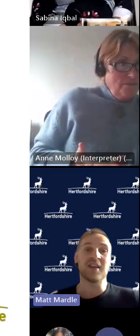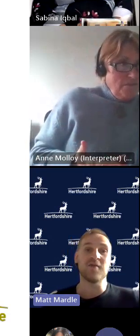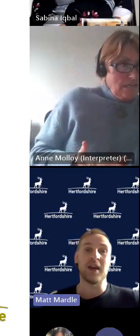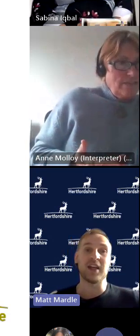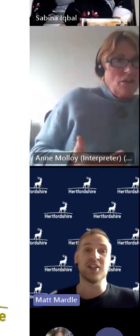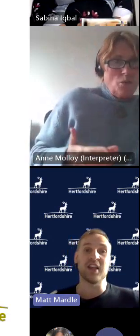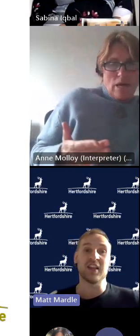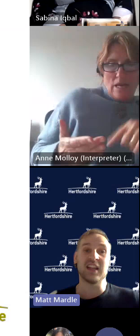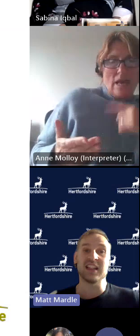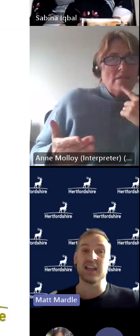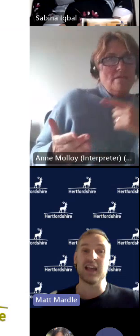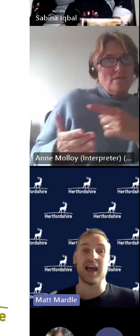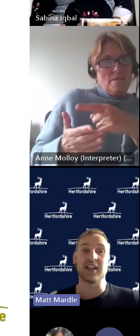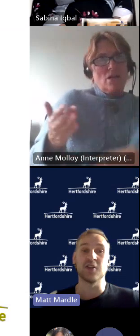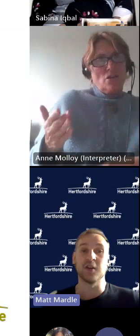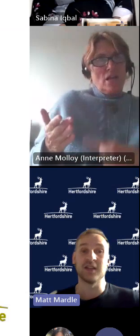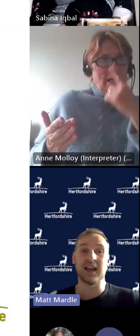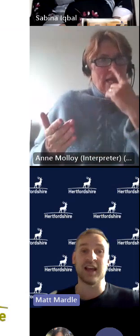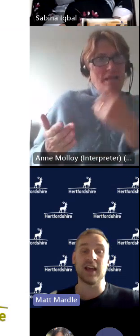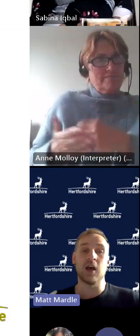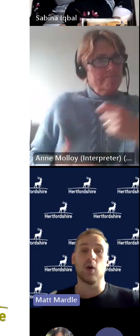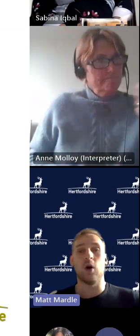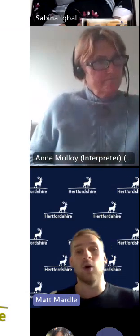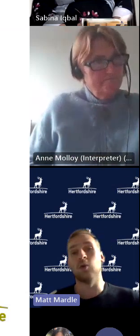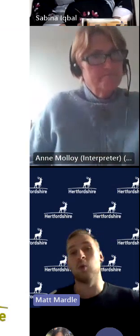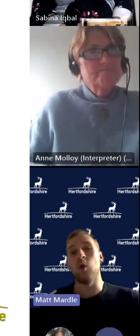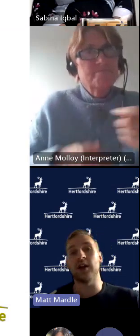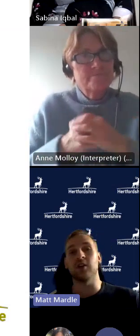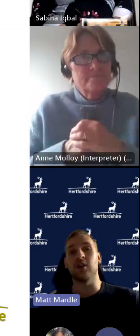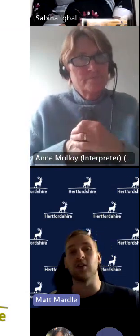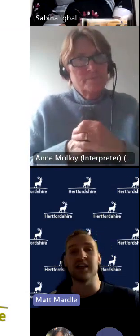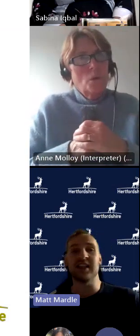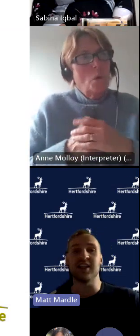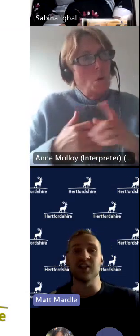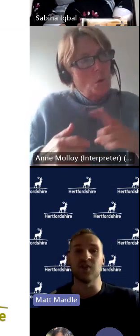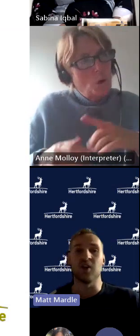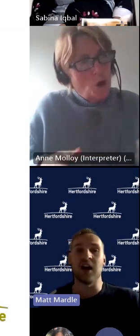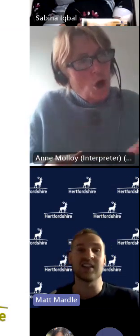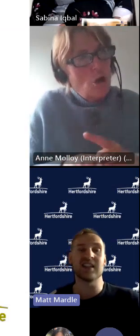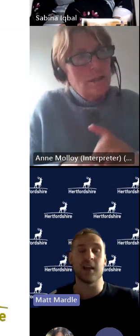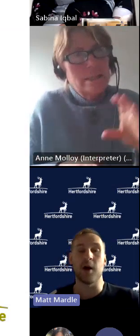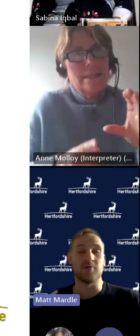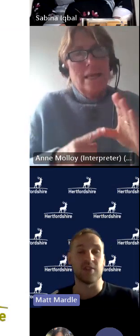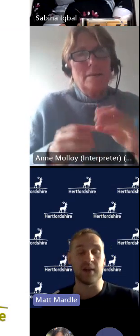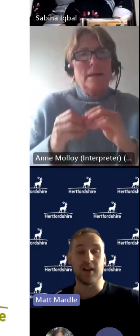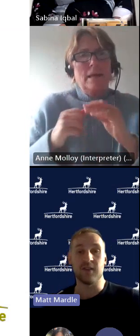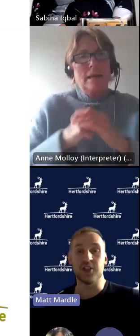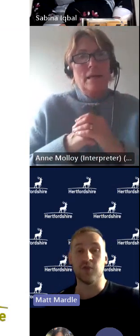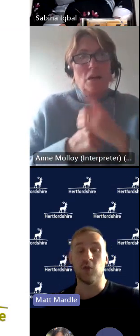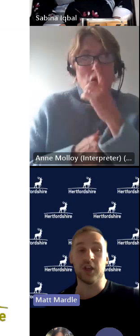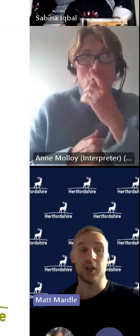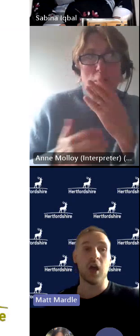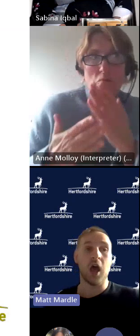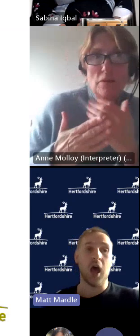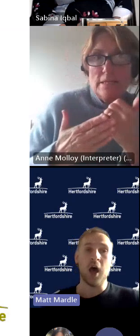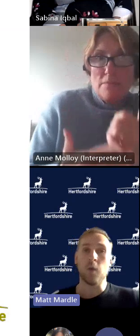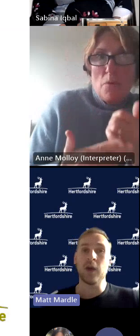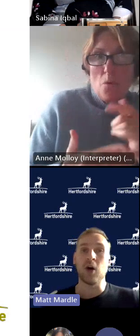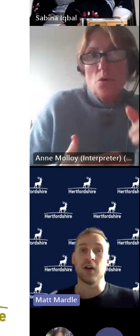then have the information that you can easily hand to them and say, oh, why don't you contact Citizens Advice? They might be really beneficial for